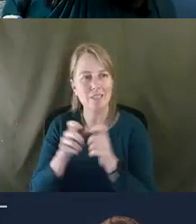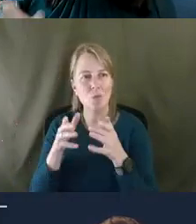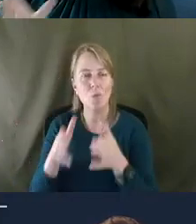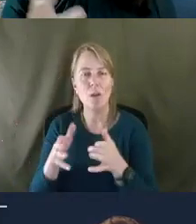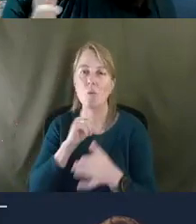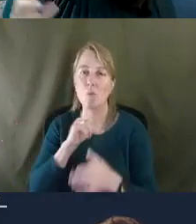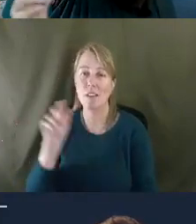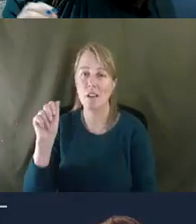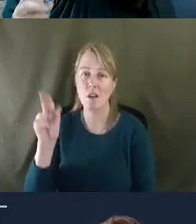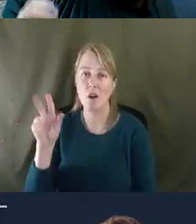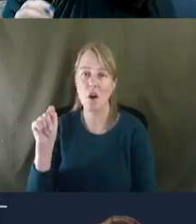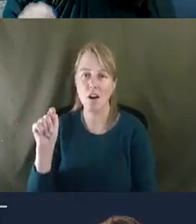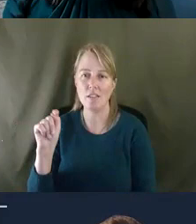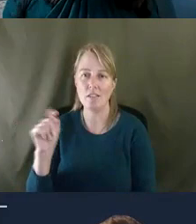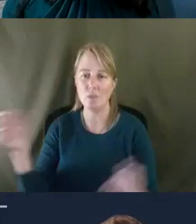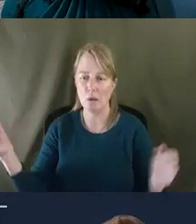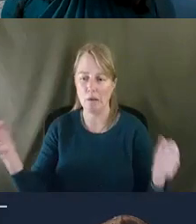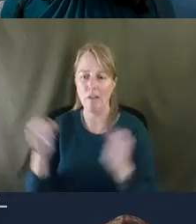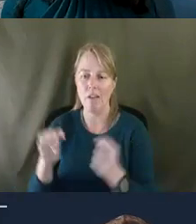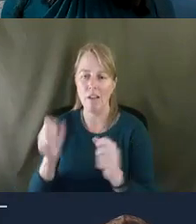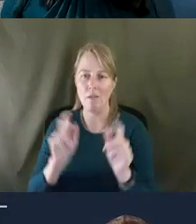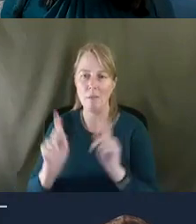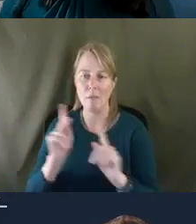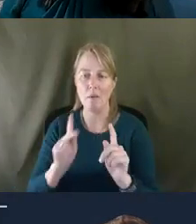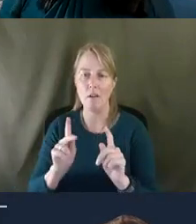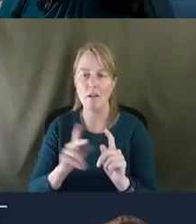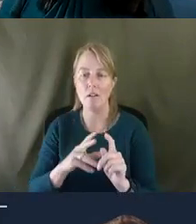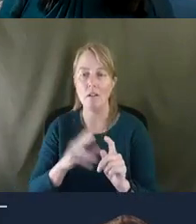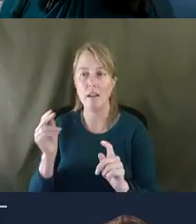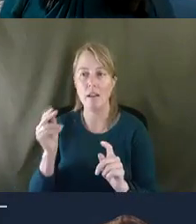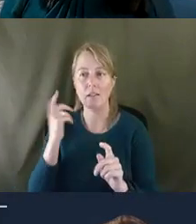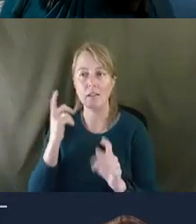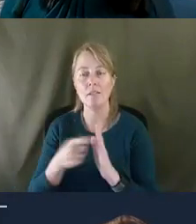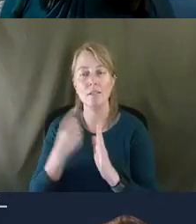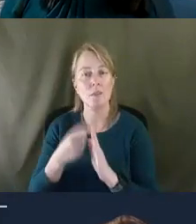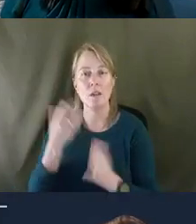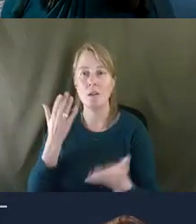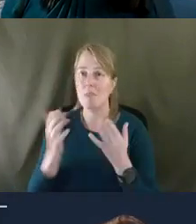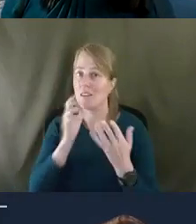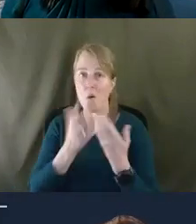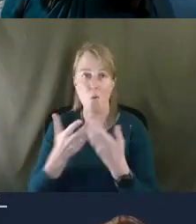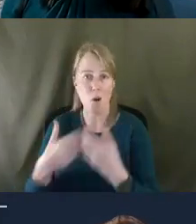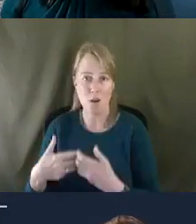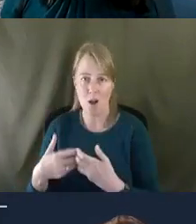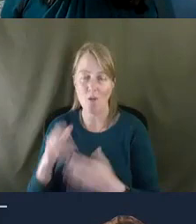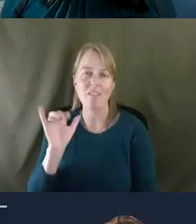art to putting people together, and know that sometimes it may not work out, and that's